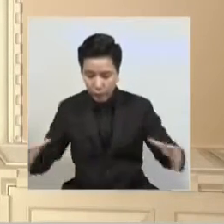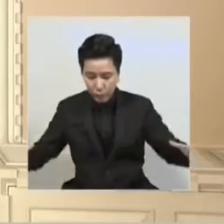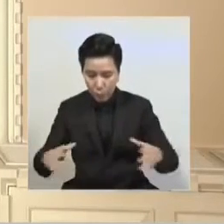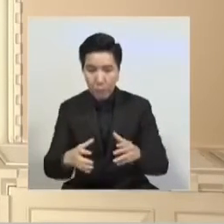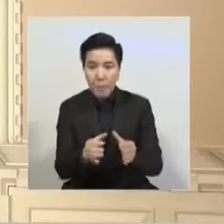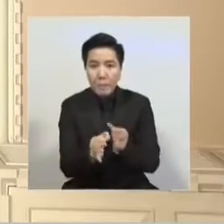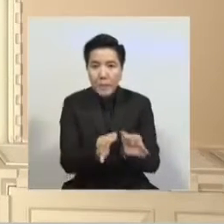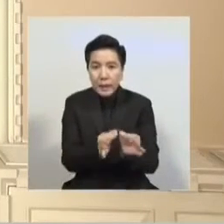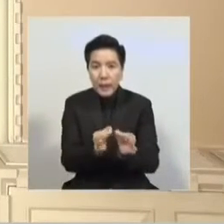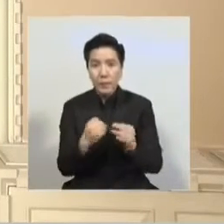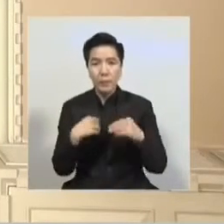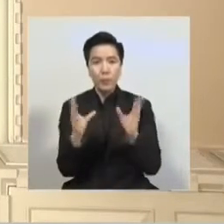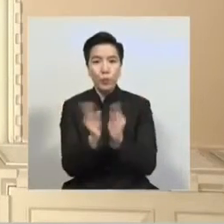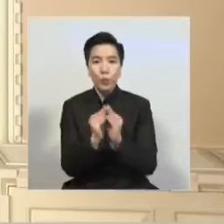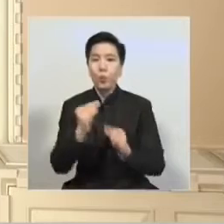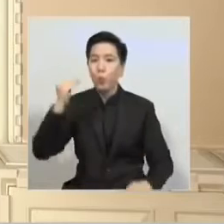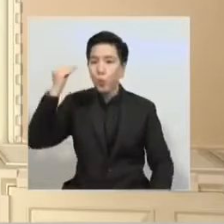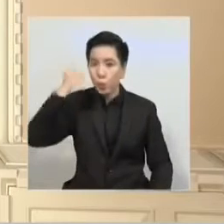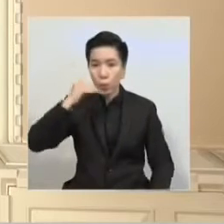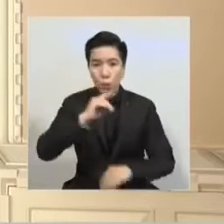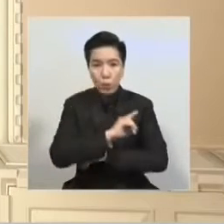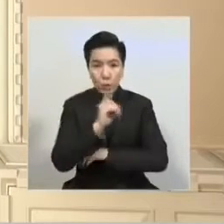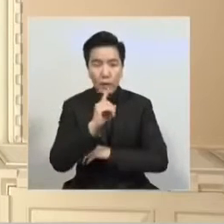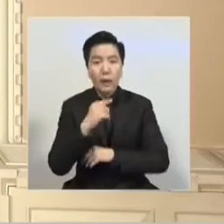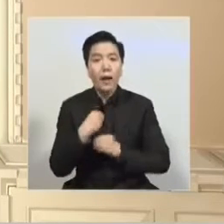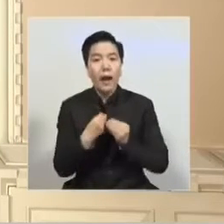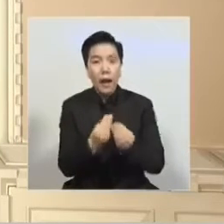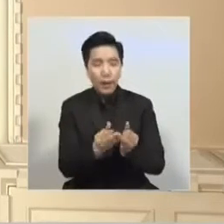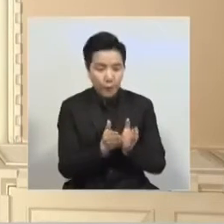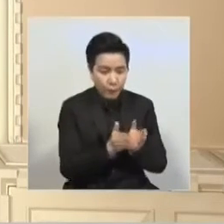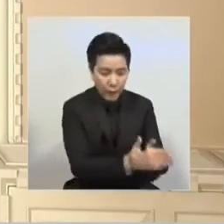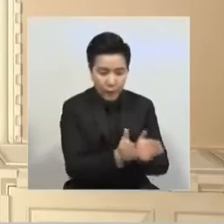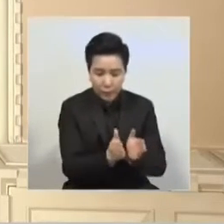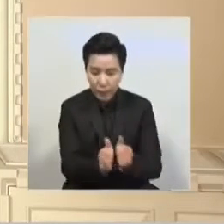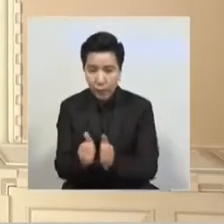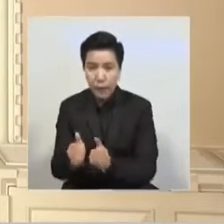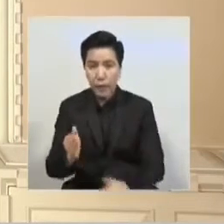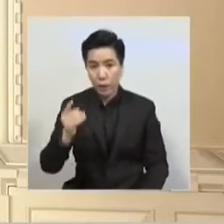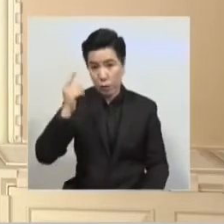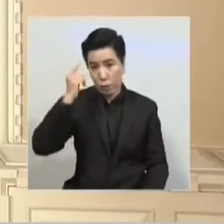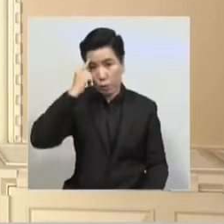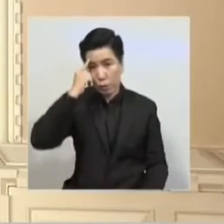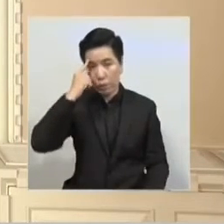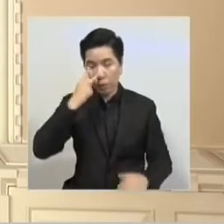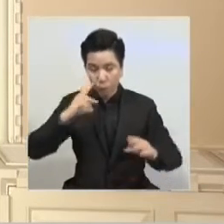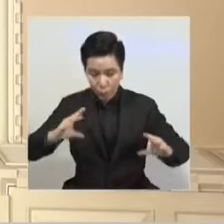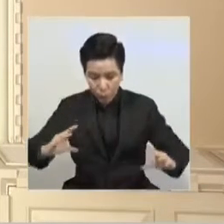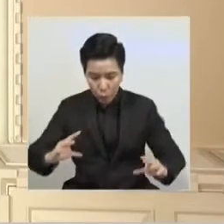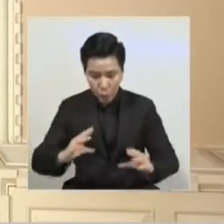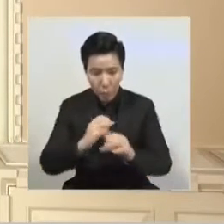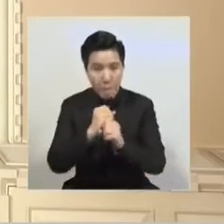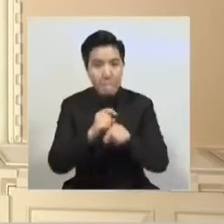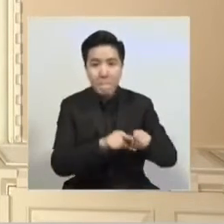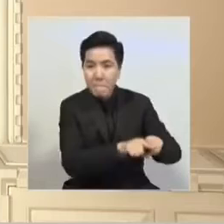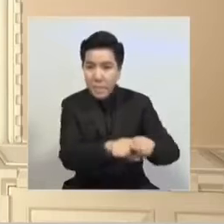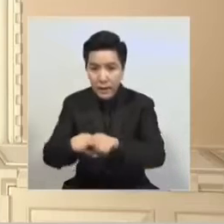will command with single command and integrate with different departments in the government to try to deal with the